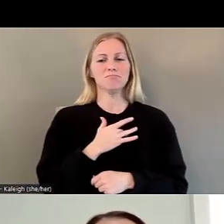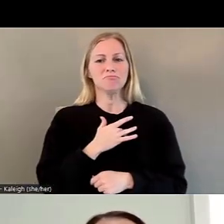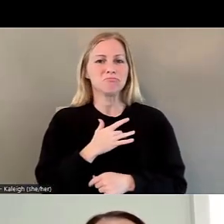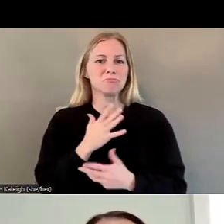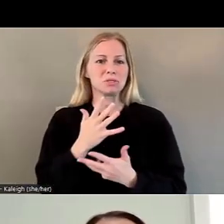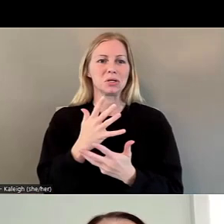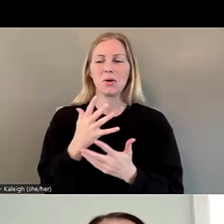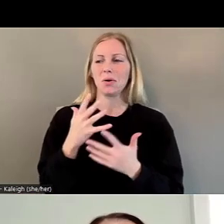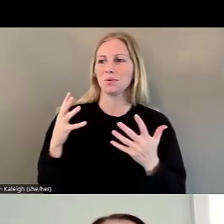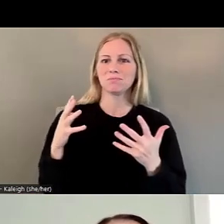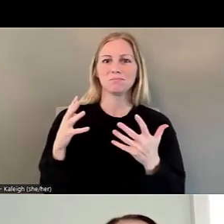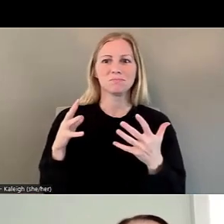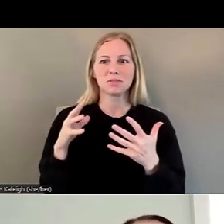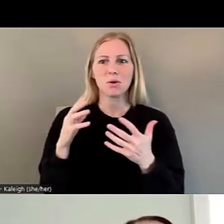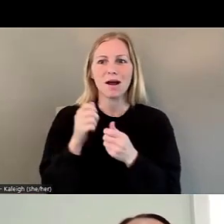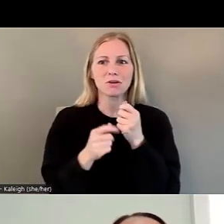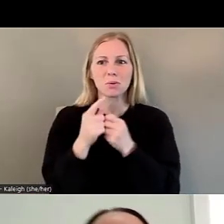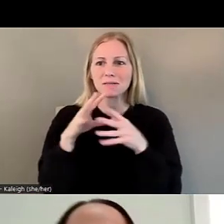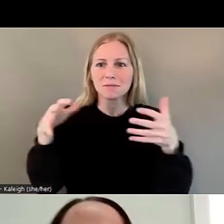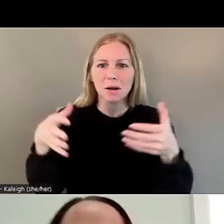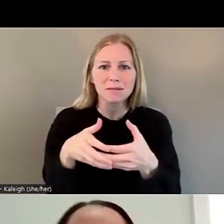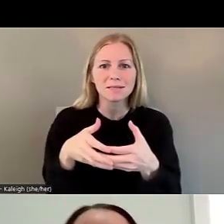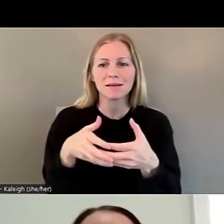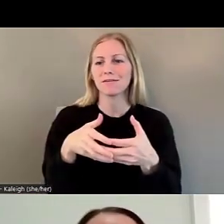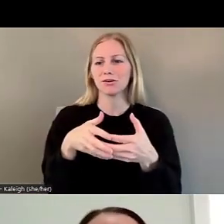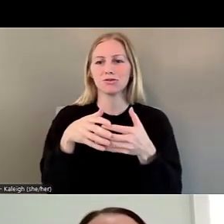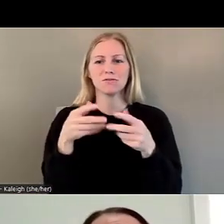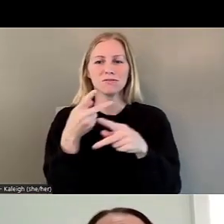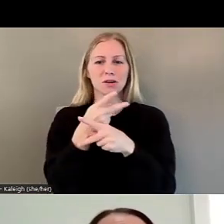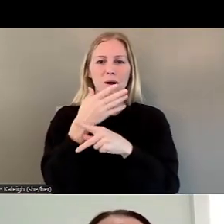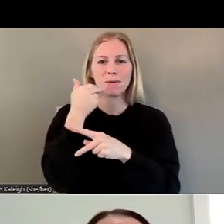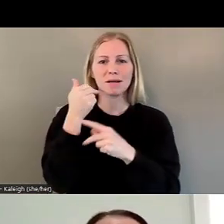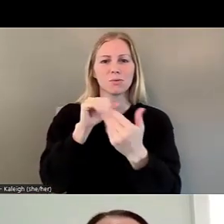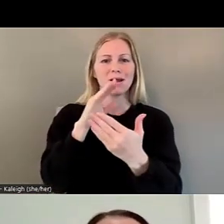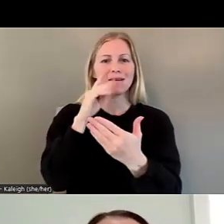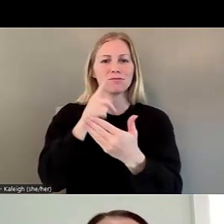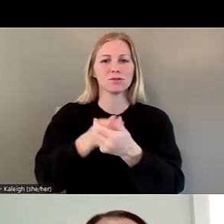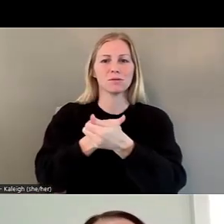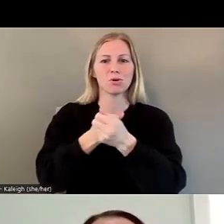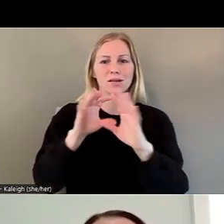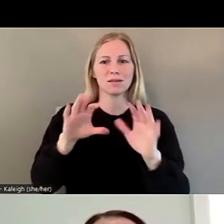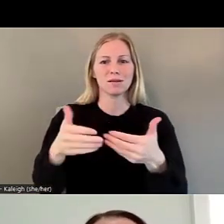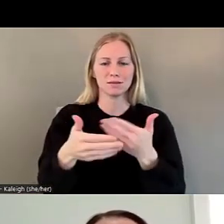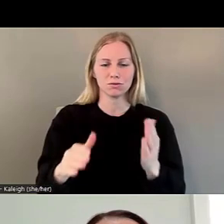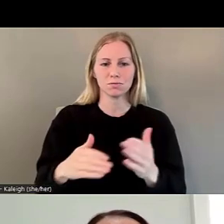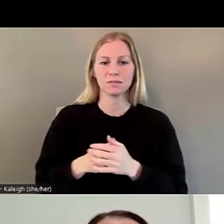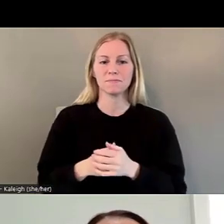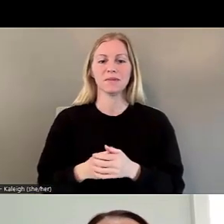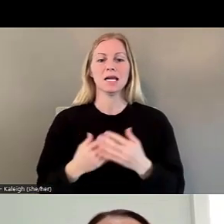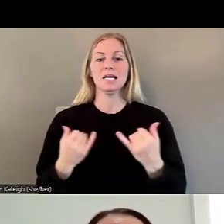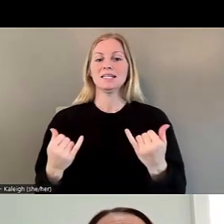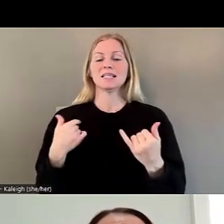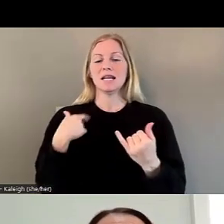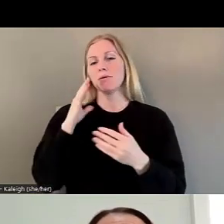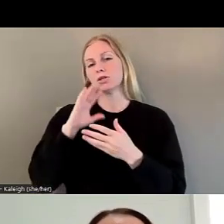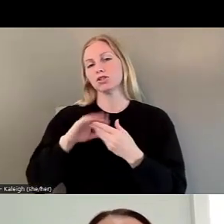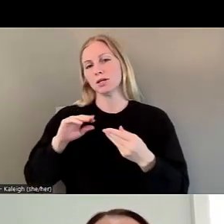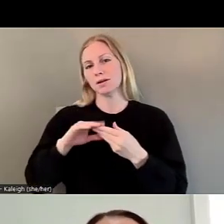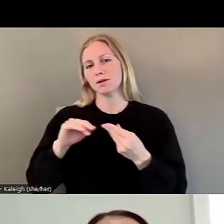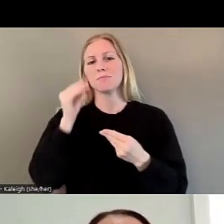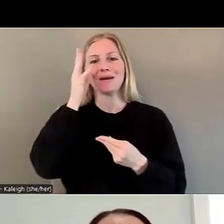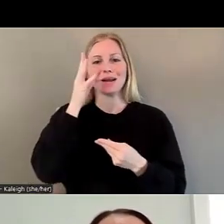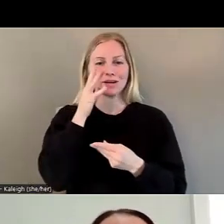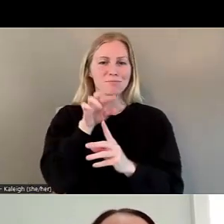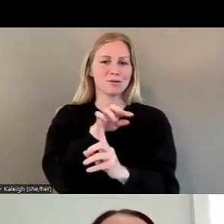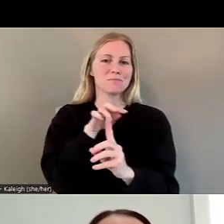support our classrooms. I've been asked to share today from a parent perspective, and this is a perspective that I imagine that many of you can relate